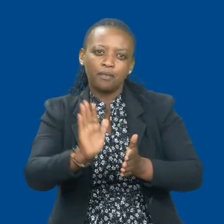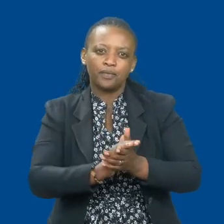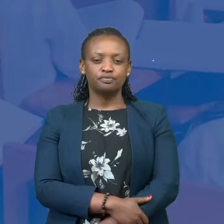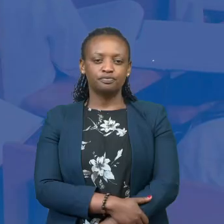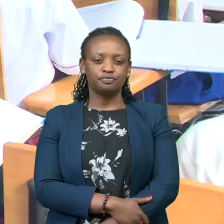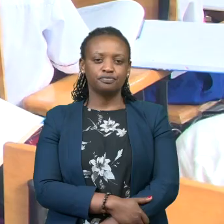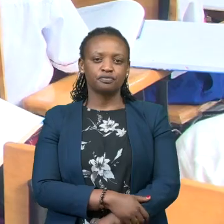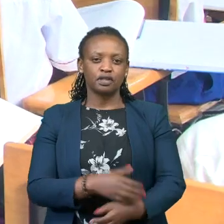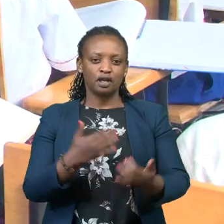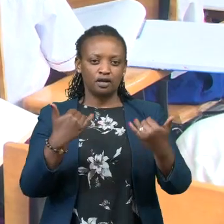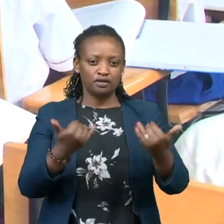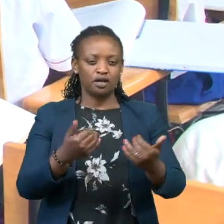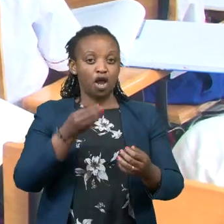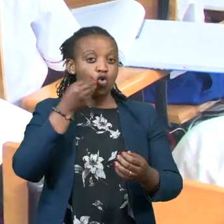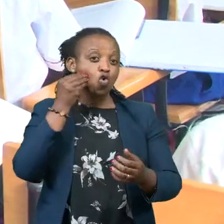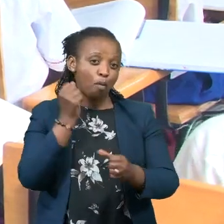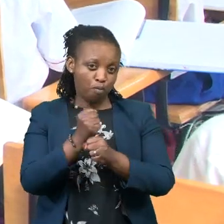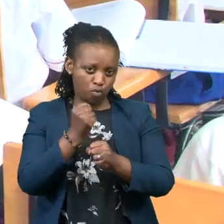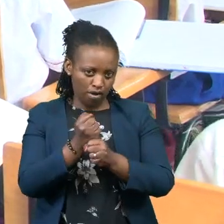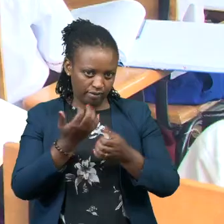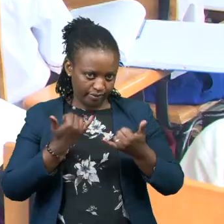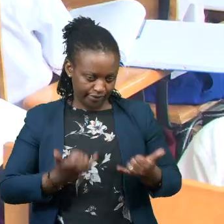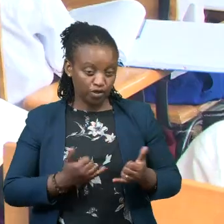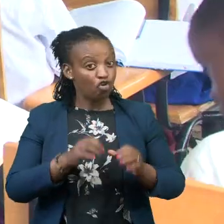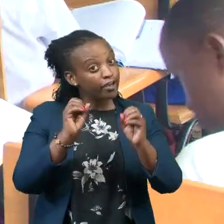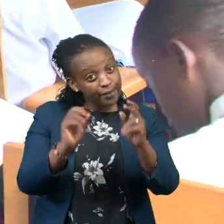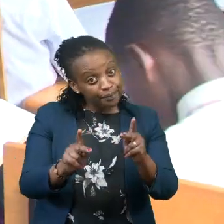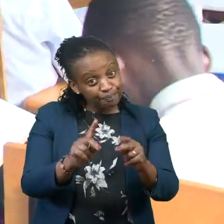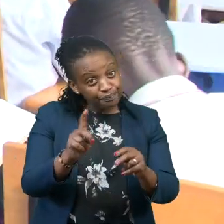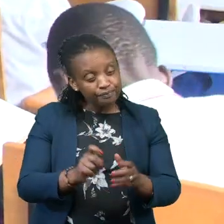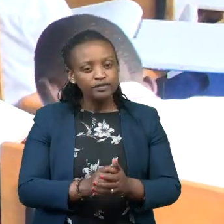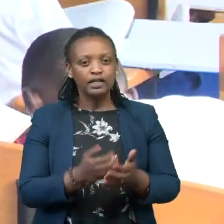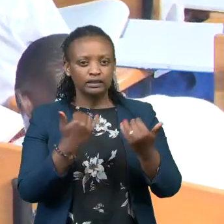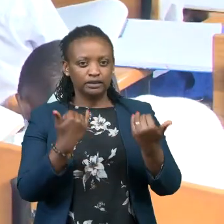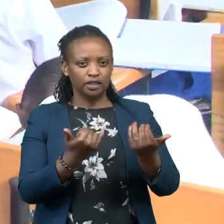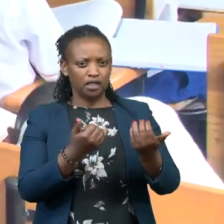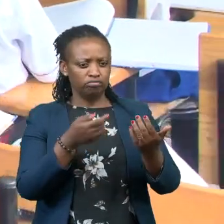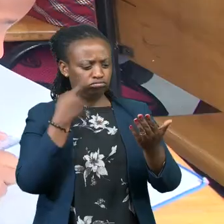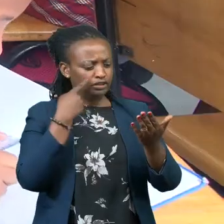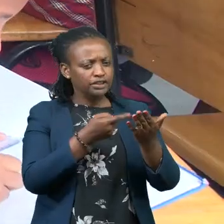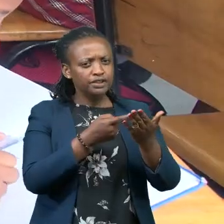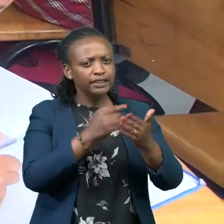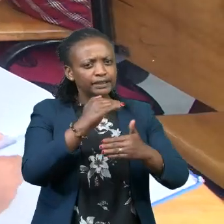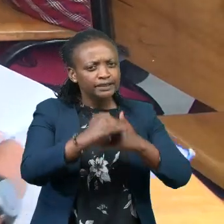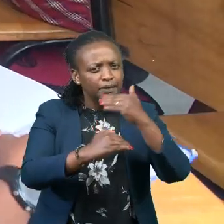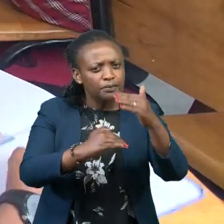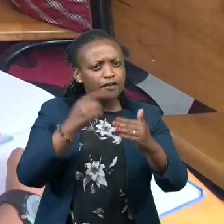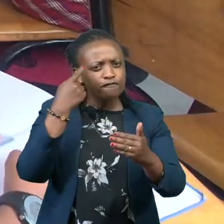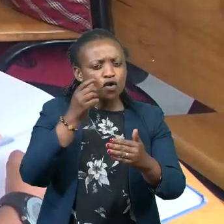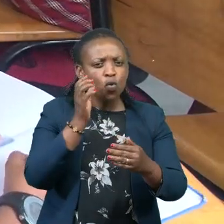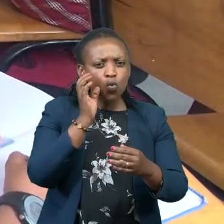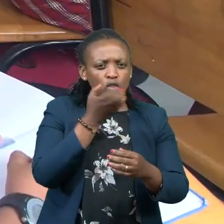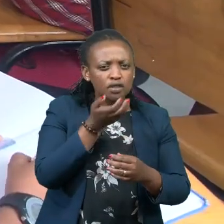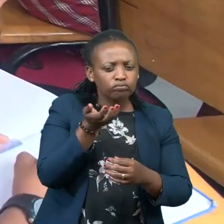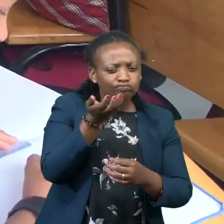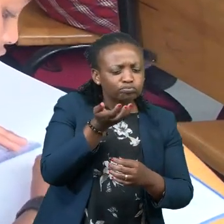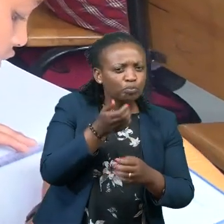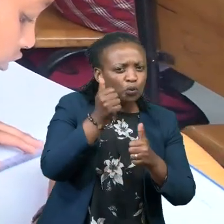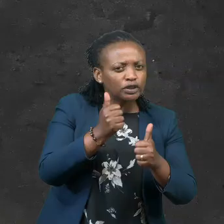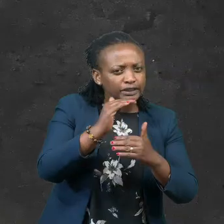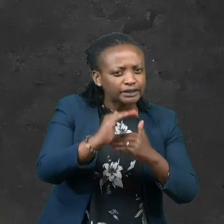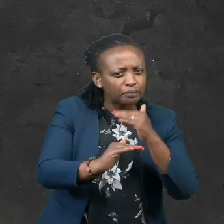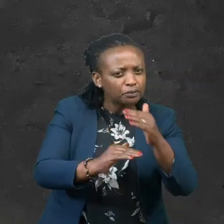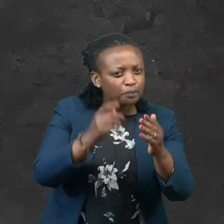interest. Good. So we are going to do homework. Okay? You are going to describe the steps of